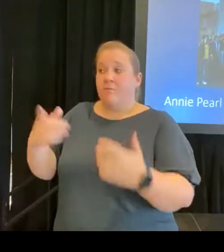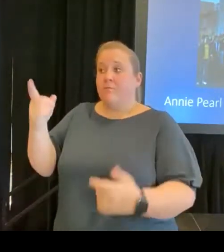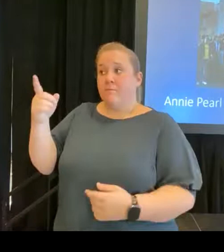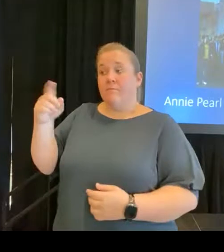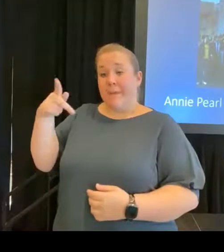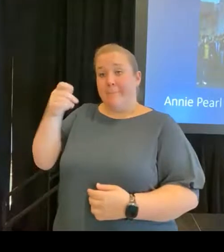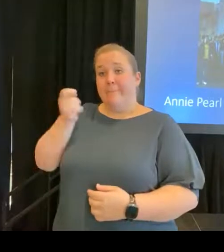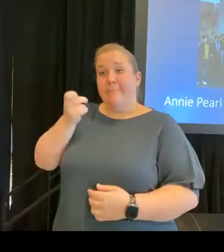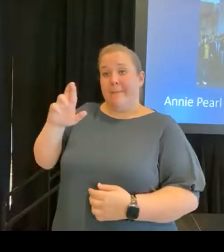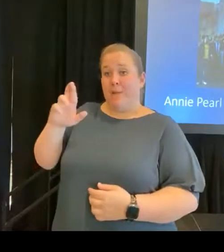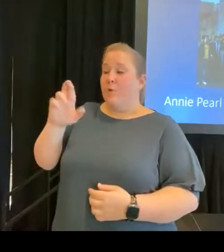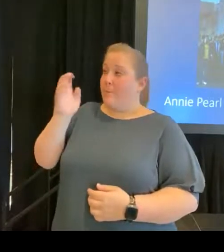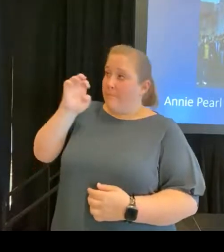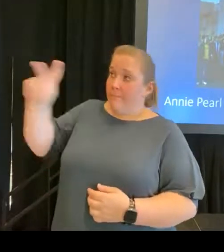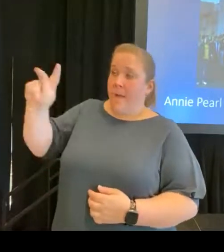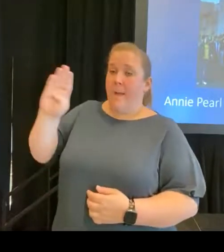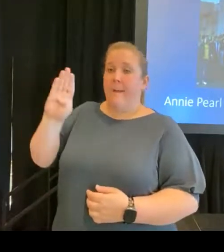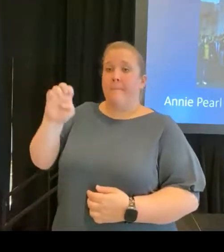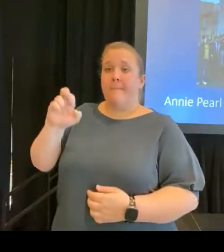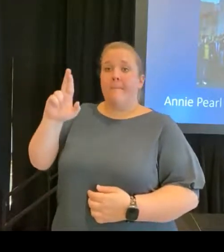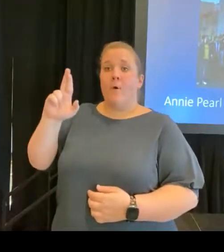then.